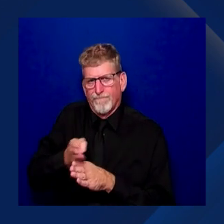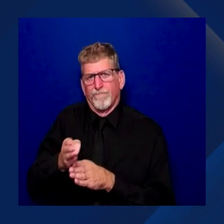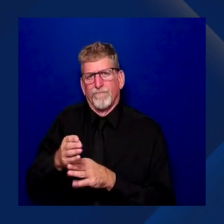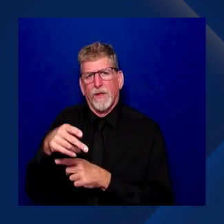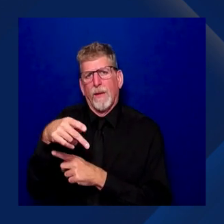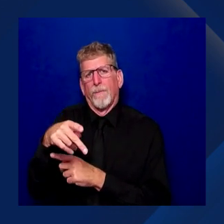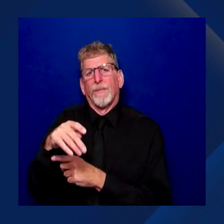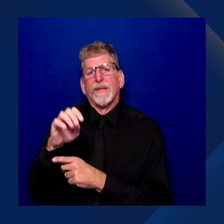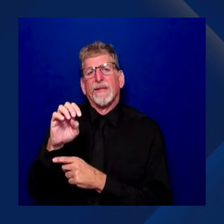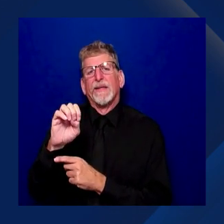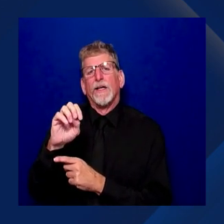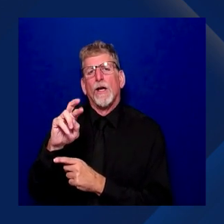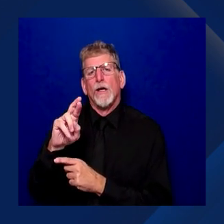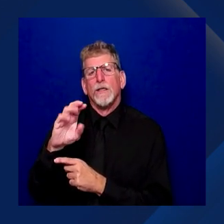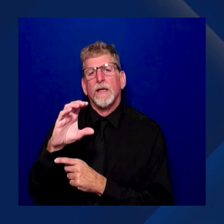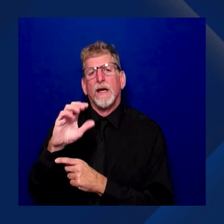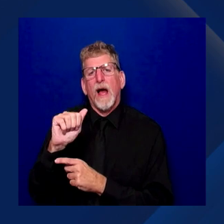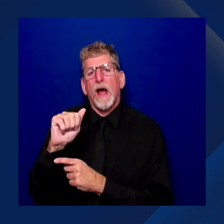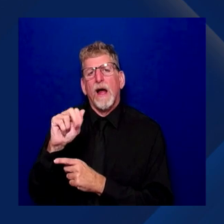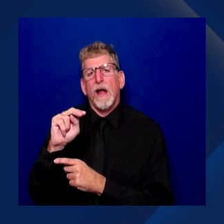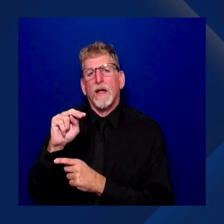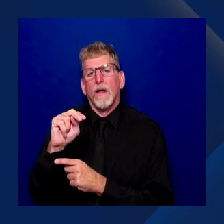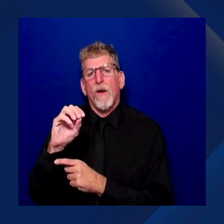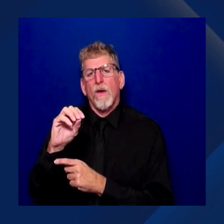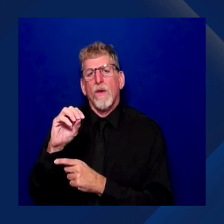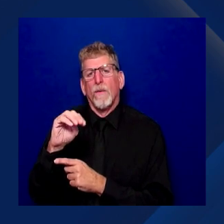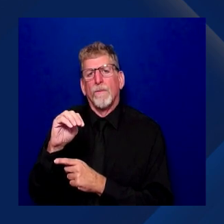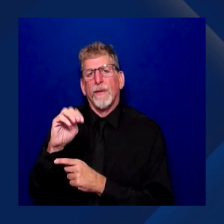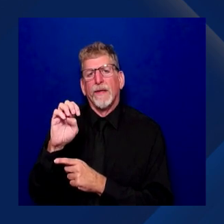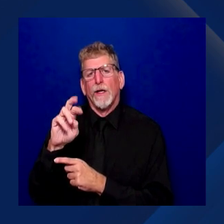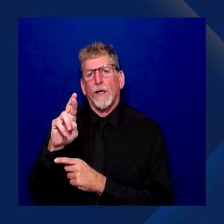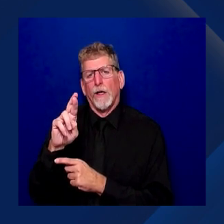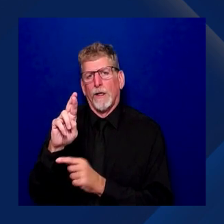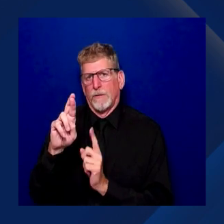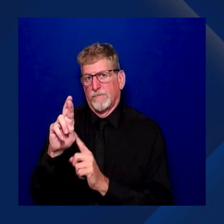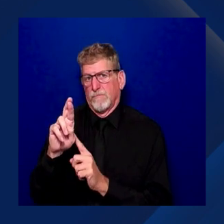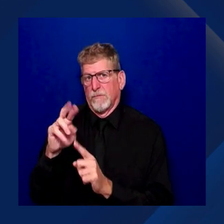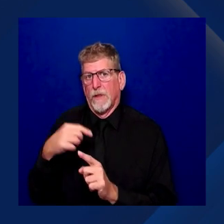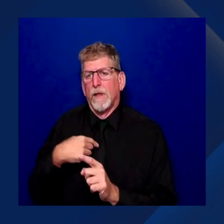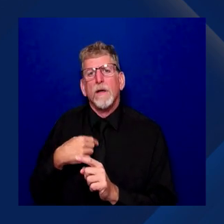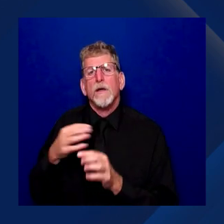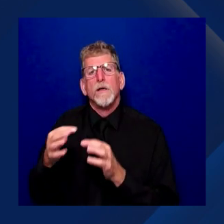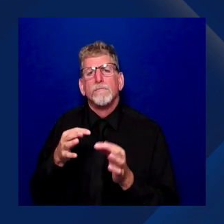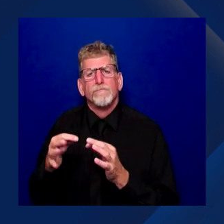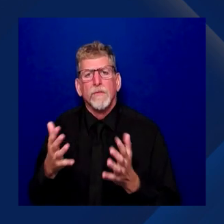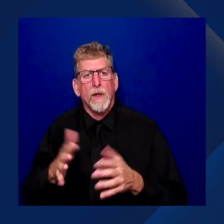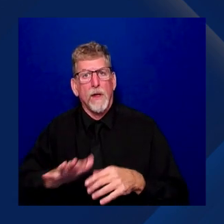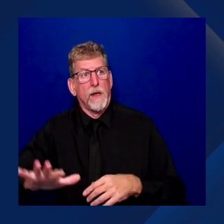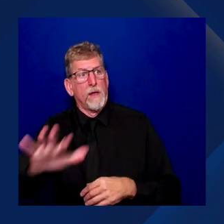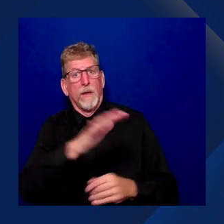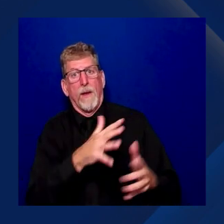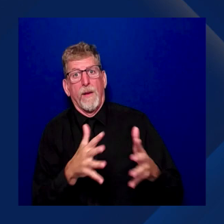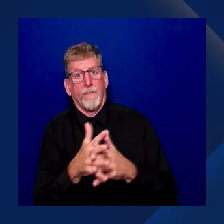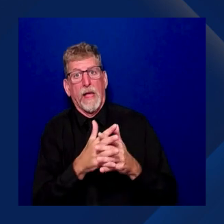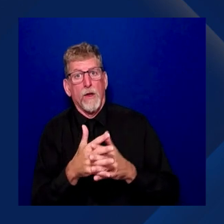United States. And the one thing that I can say for certain is that care is different where it's